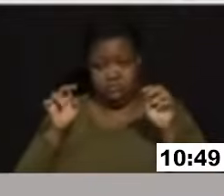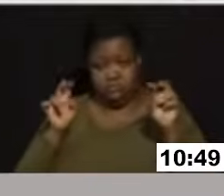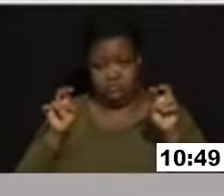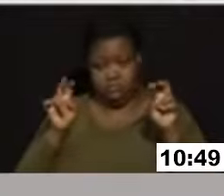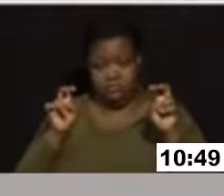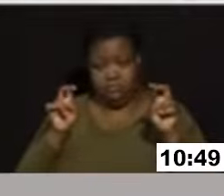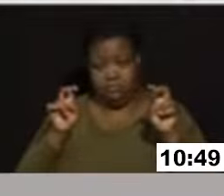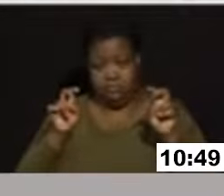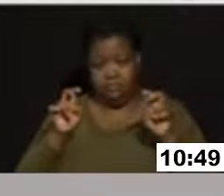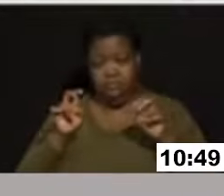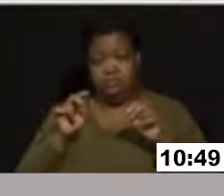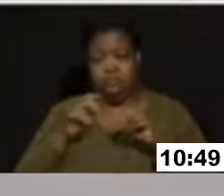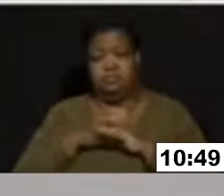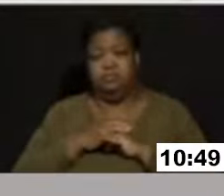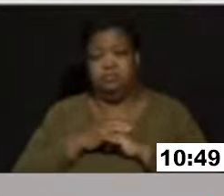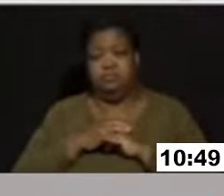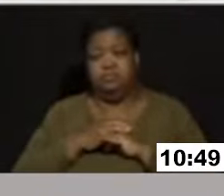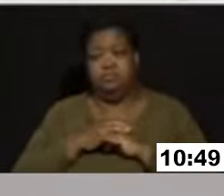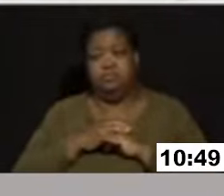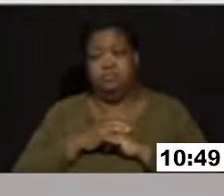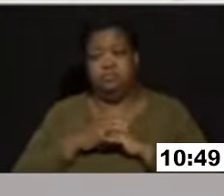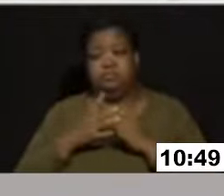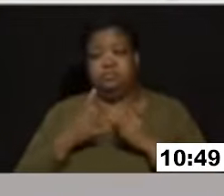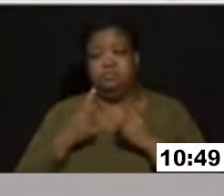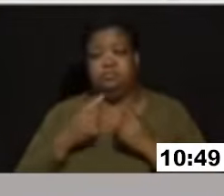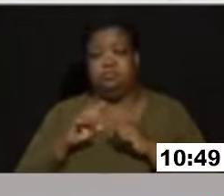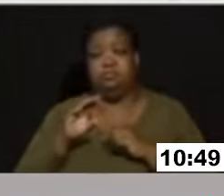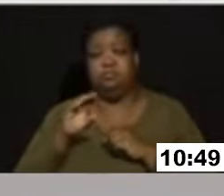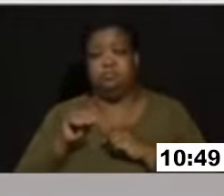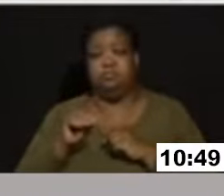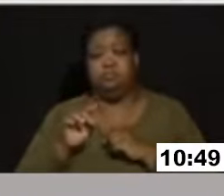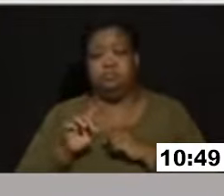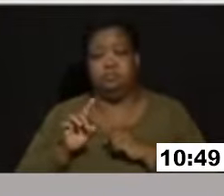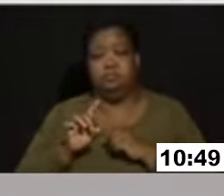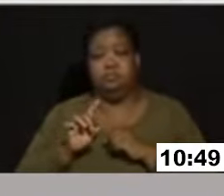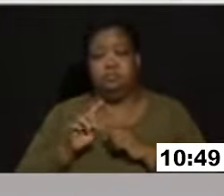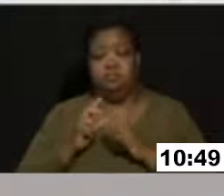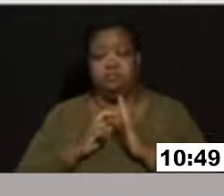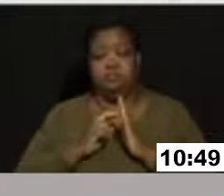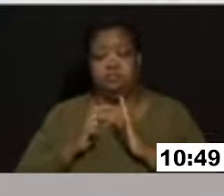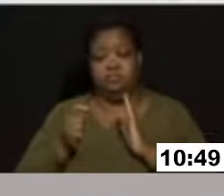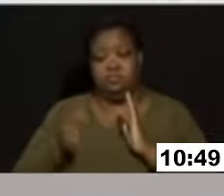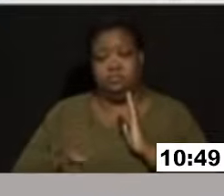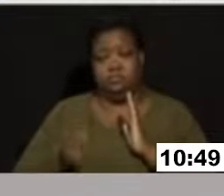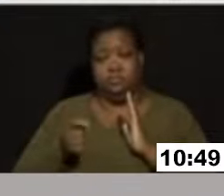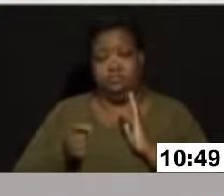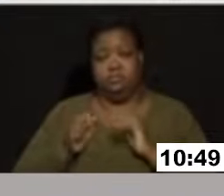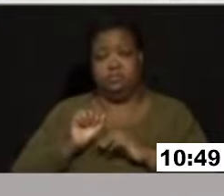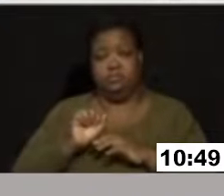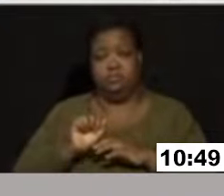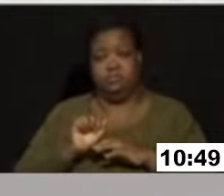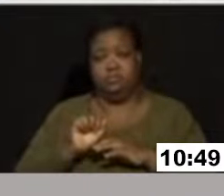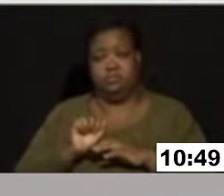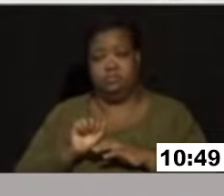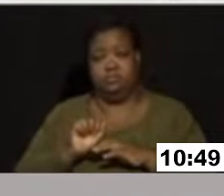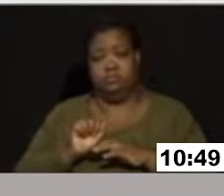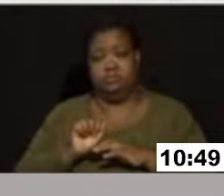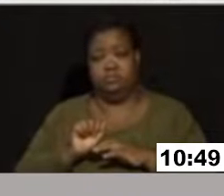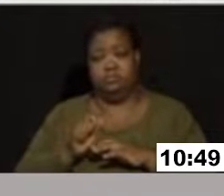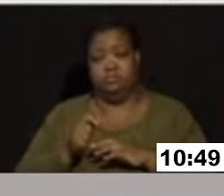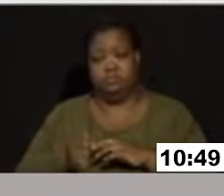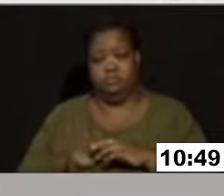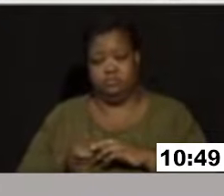issues, raise this? We'd ask then that in the light of your ruling, that you amplify your